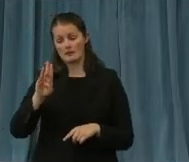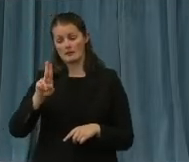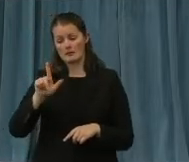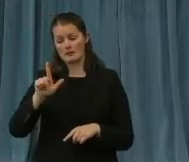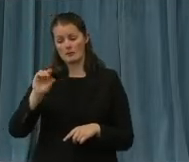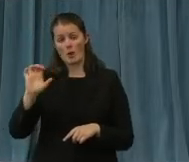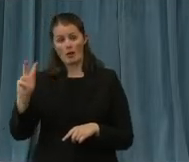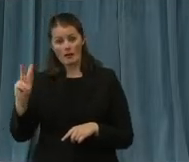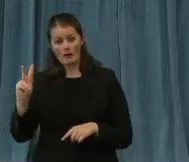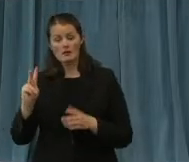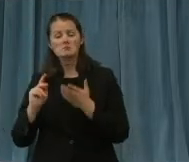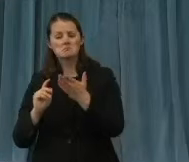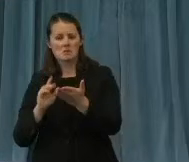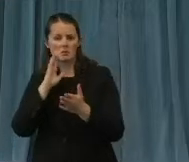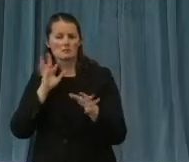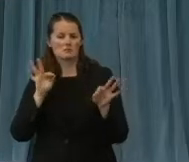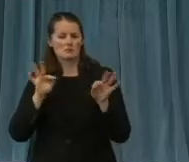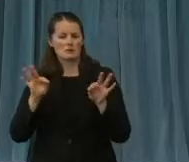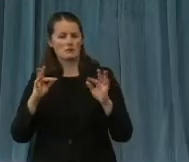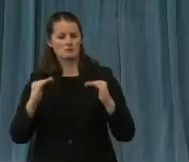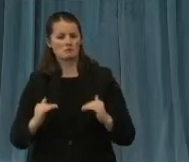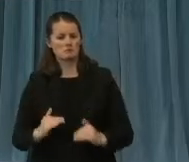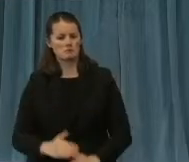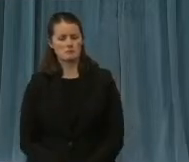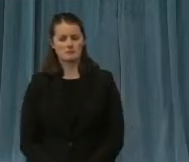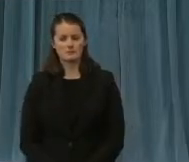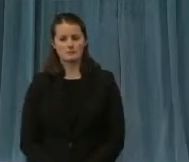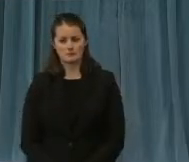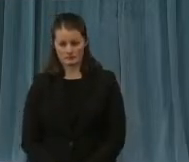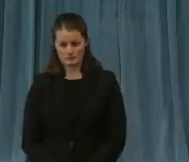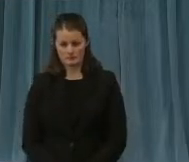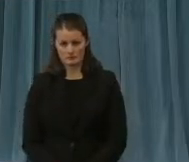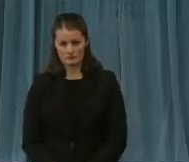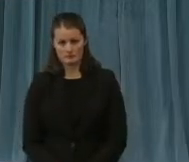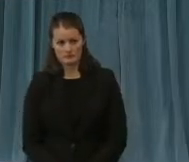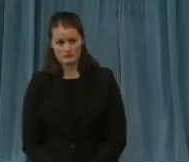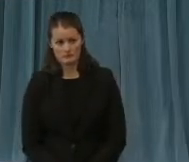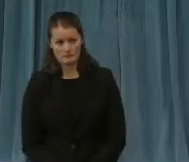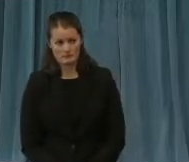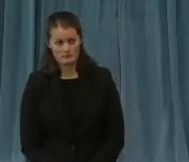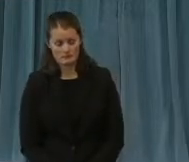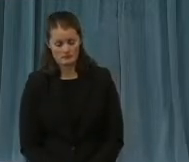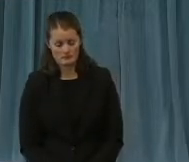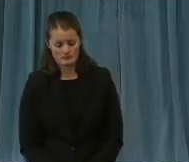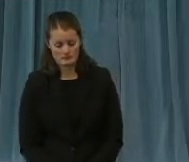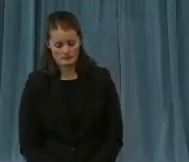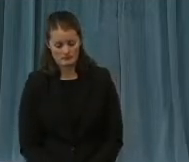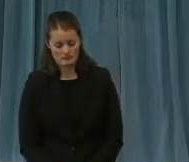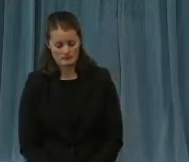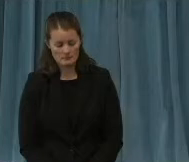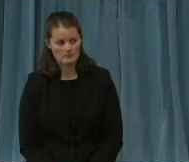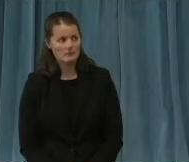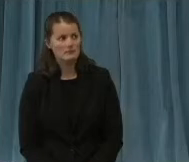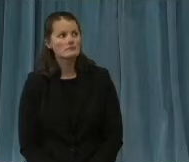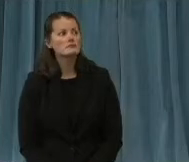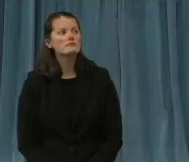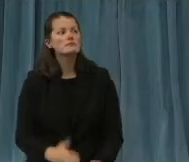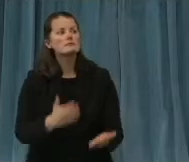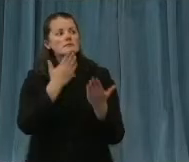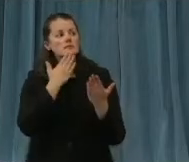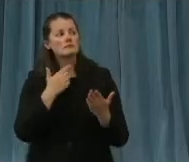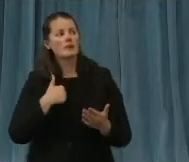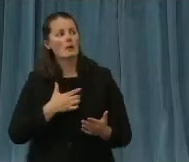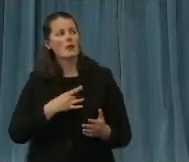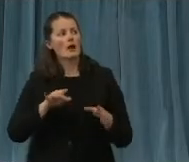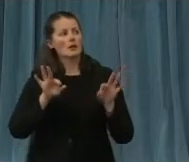next slides. Go ahead, Melissa. Thank you. I'd like to take a moment to talk about laboratory testing. Expanding